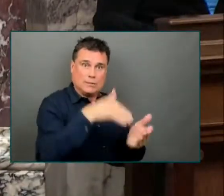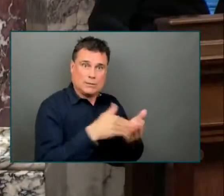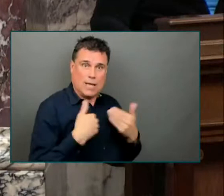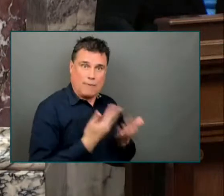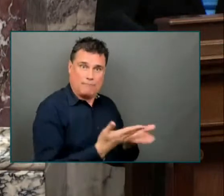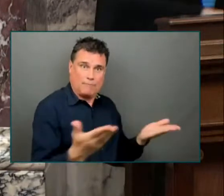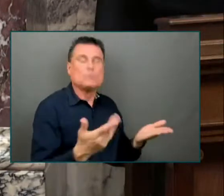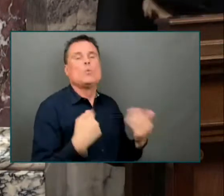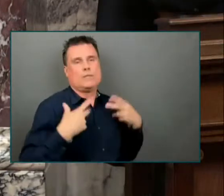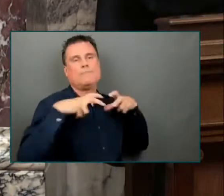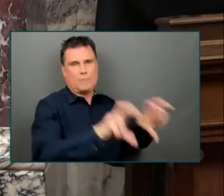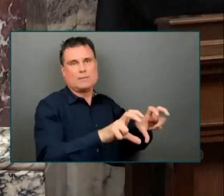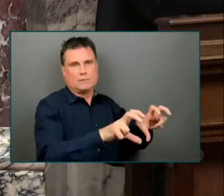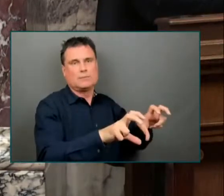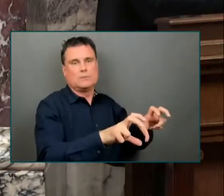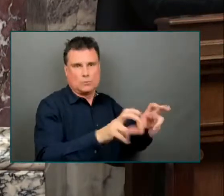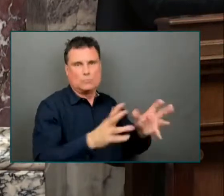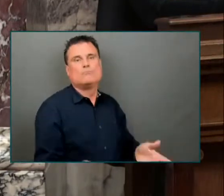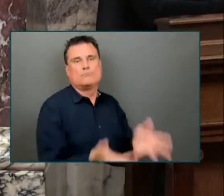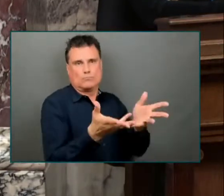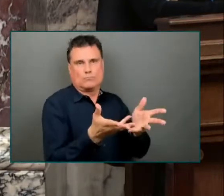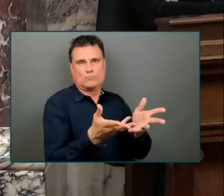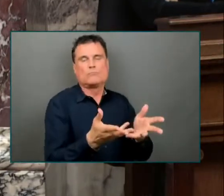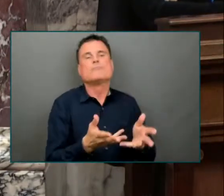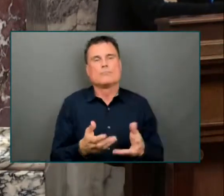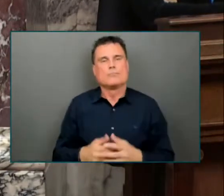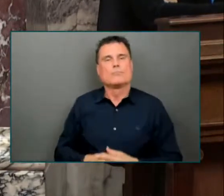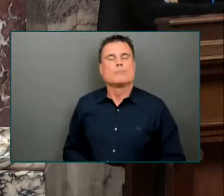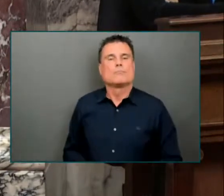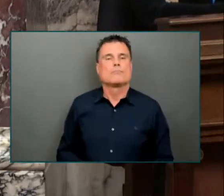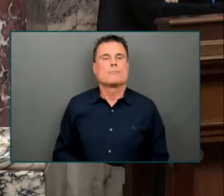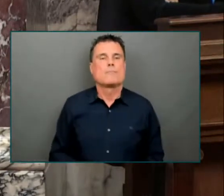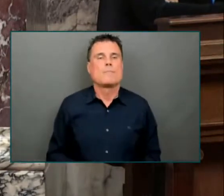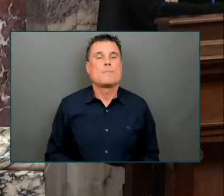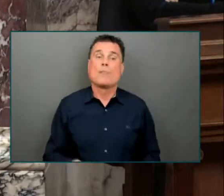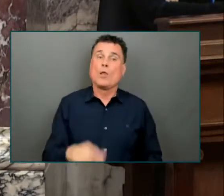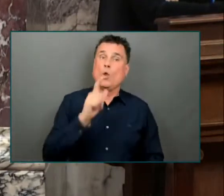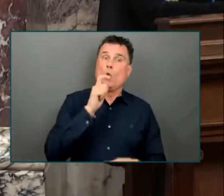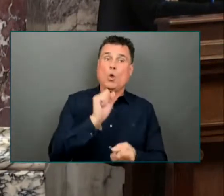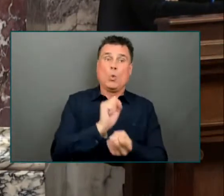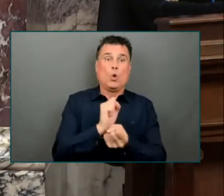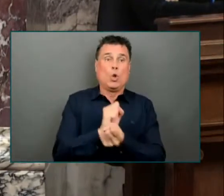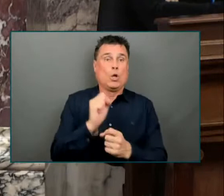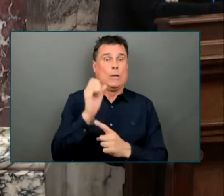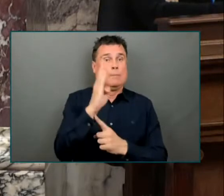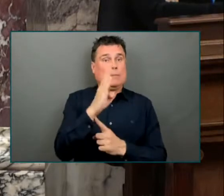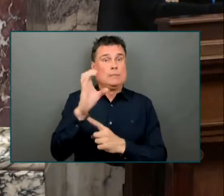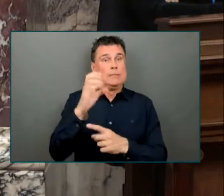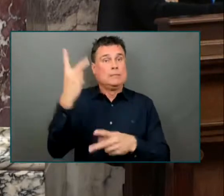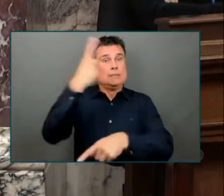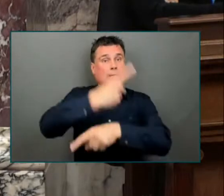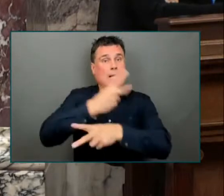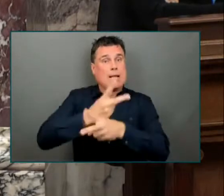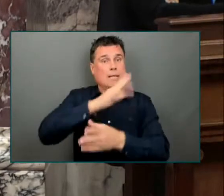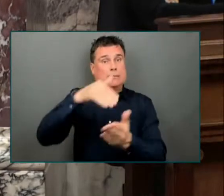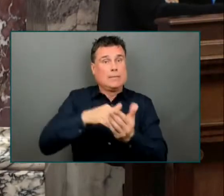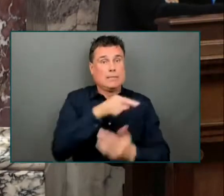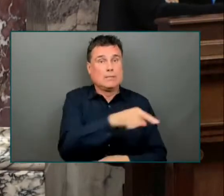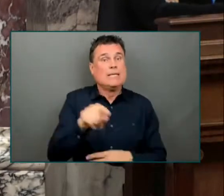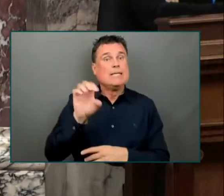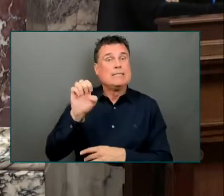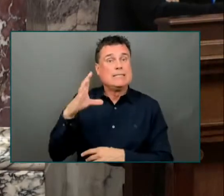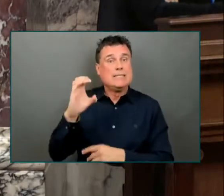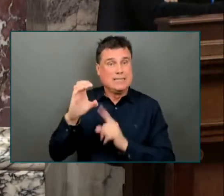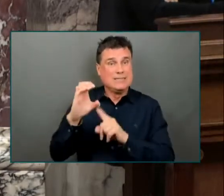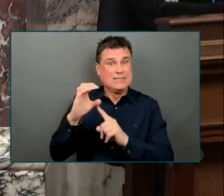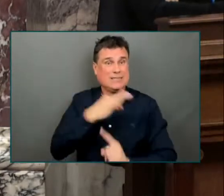For BC's early childhood educators, Budget 2021 doubles the current wage enhancements to $4